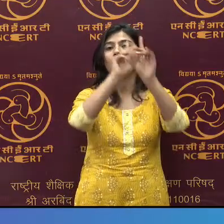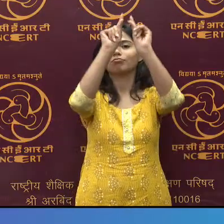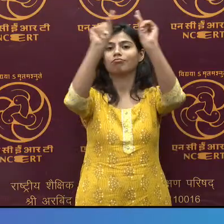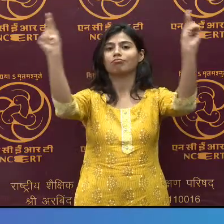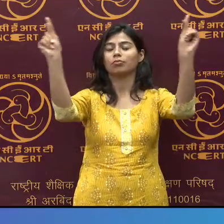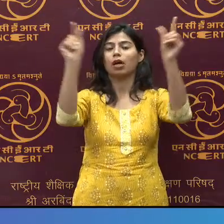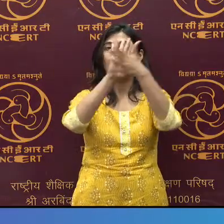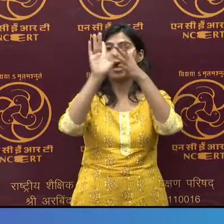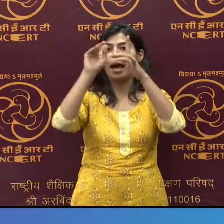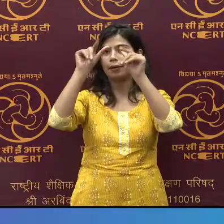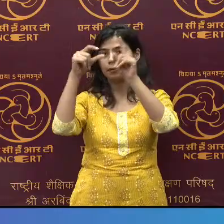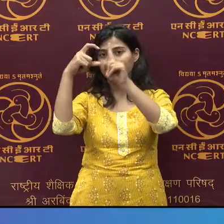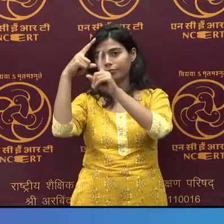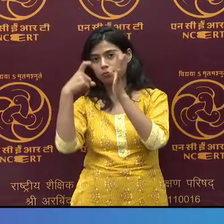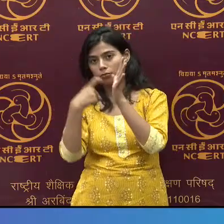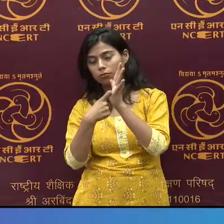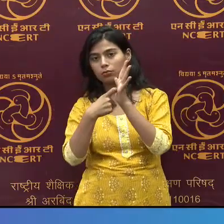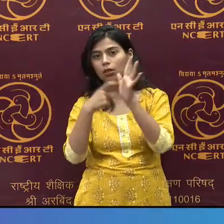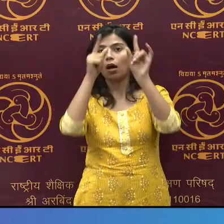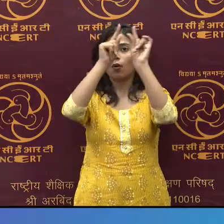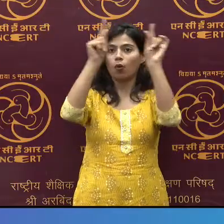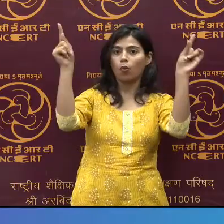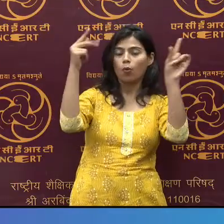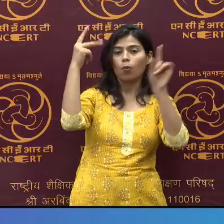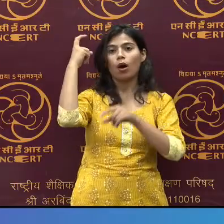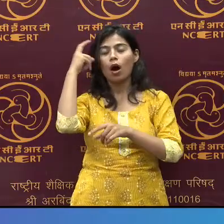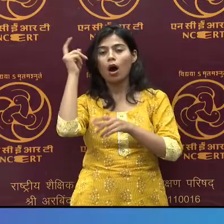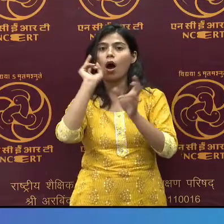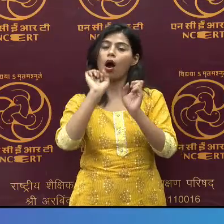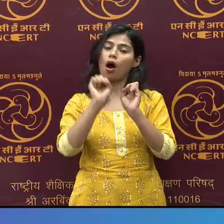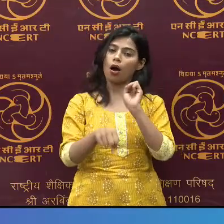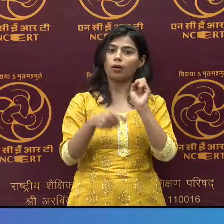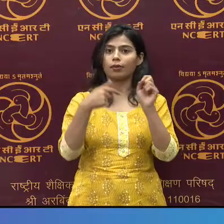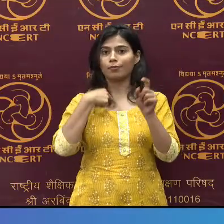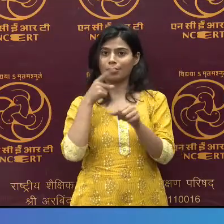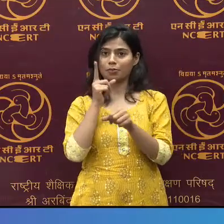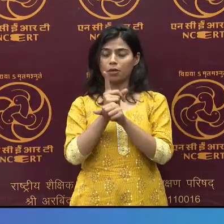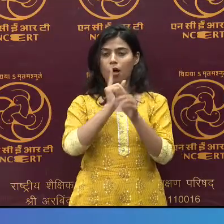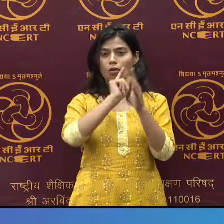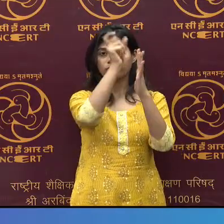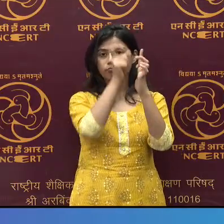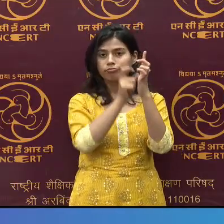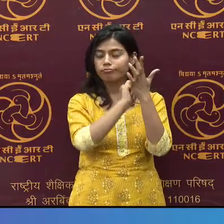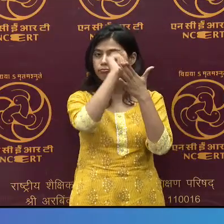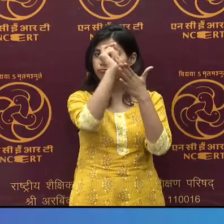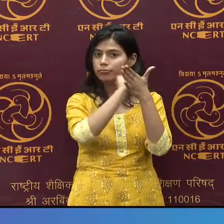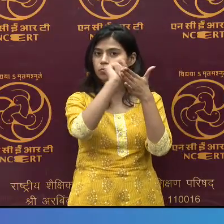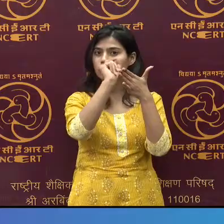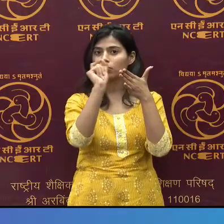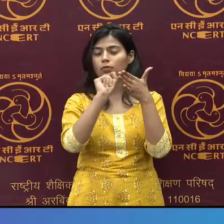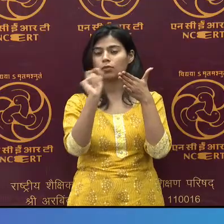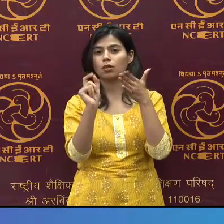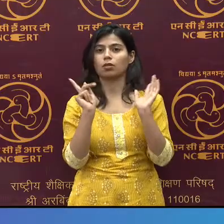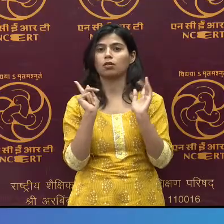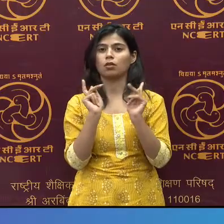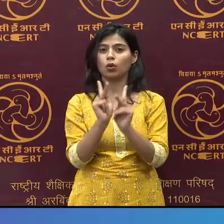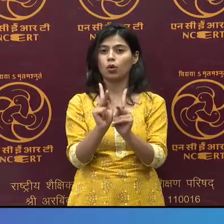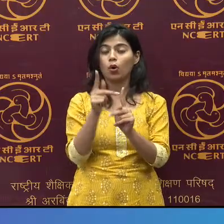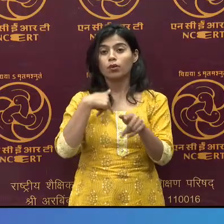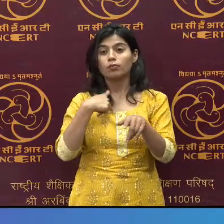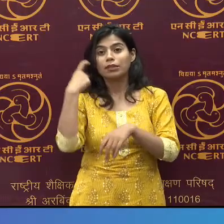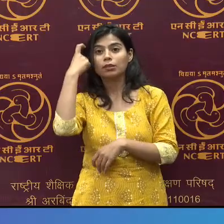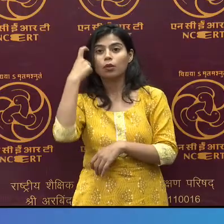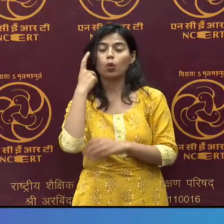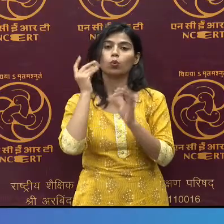it will create that impression in the mind of the reader or the teacher that you have written it in a very